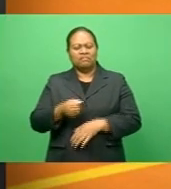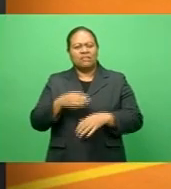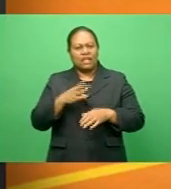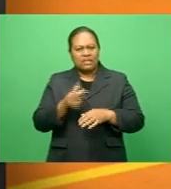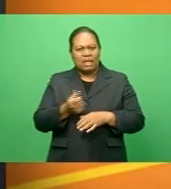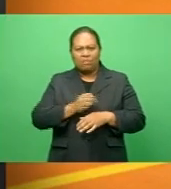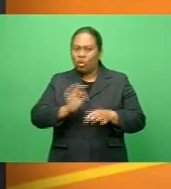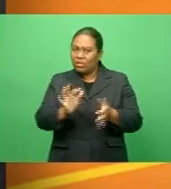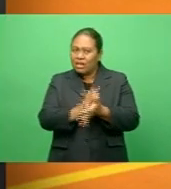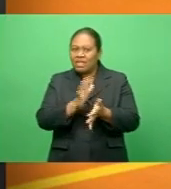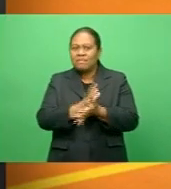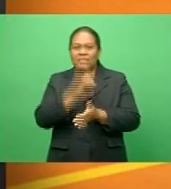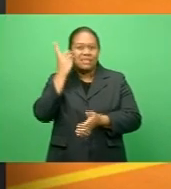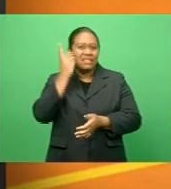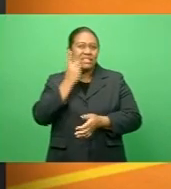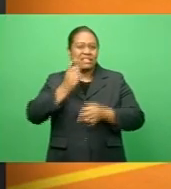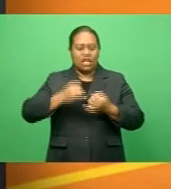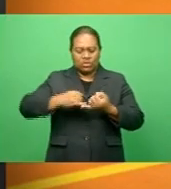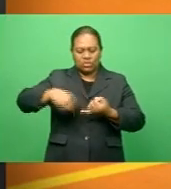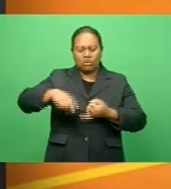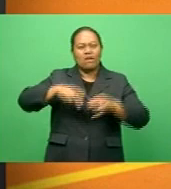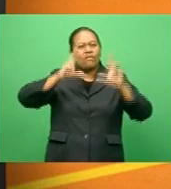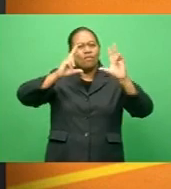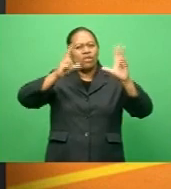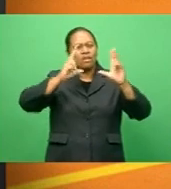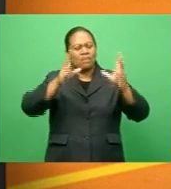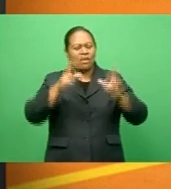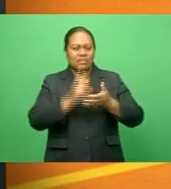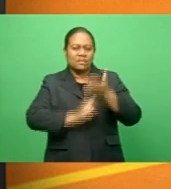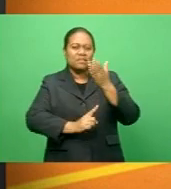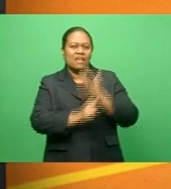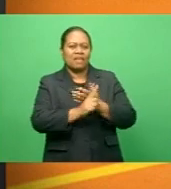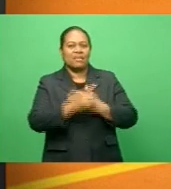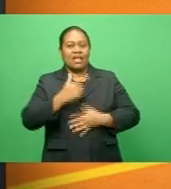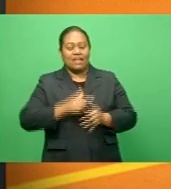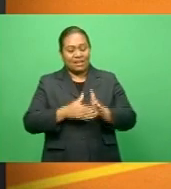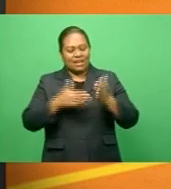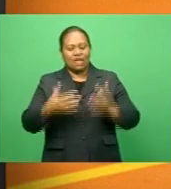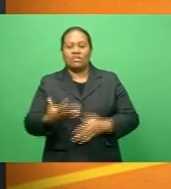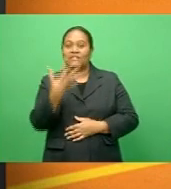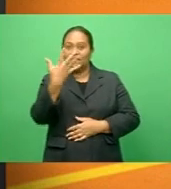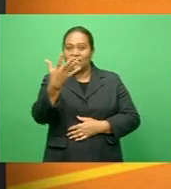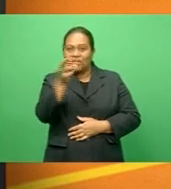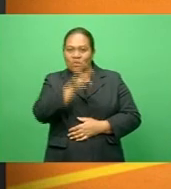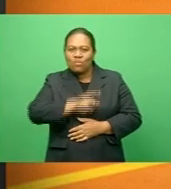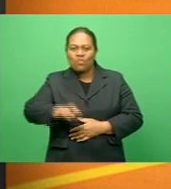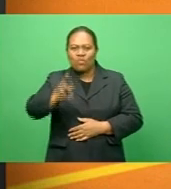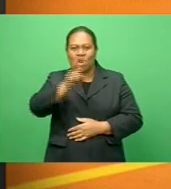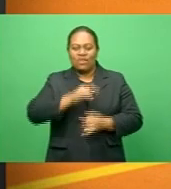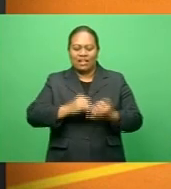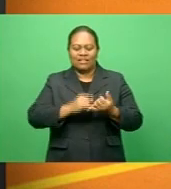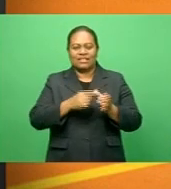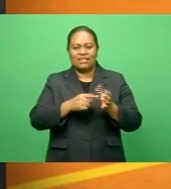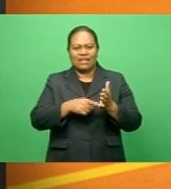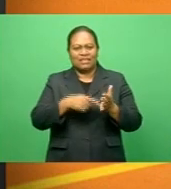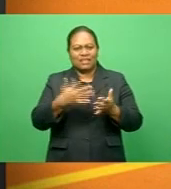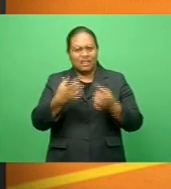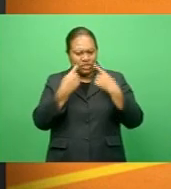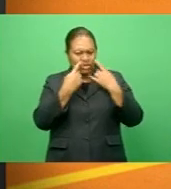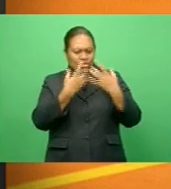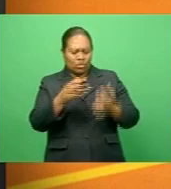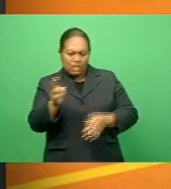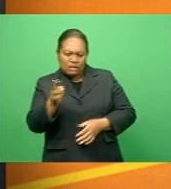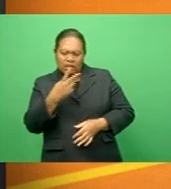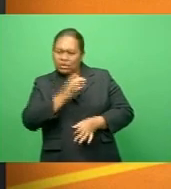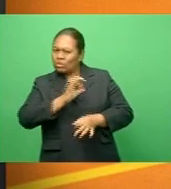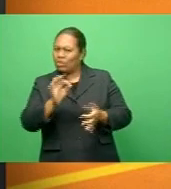recorded in the Digicel Suva Volleyball Weekly League. Going into the 5th round this Saturday, officials say they are astounded with some of the results